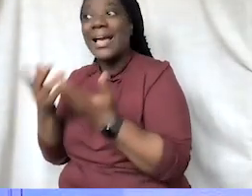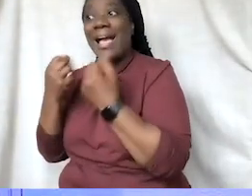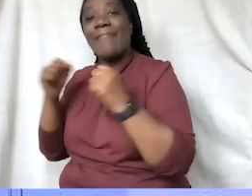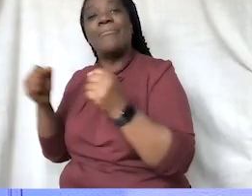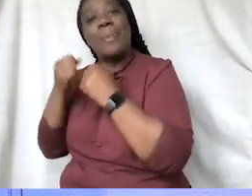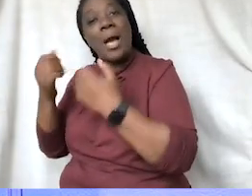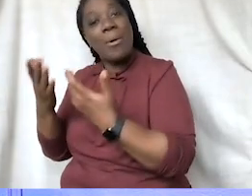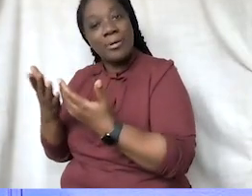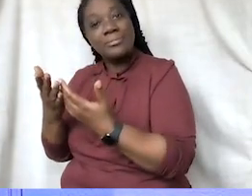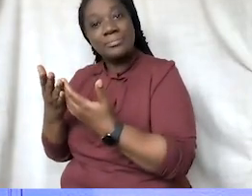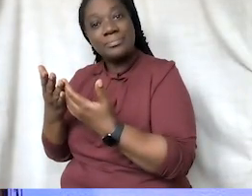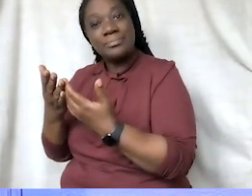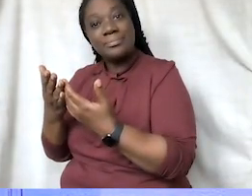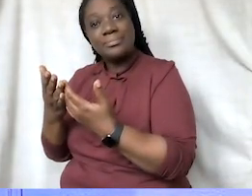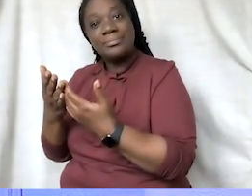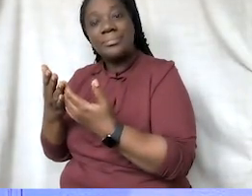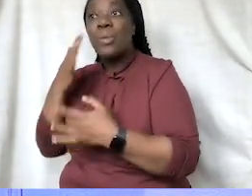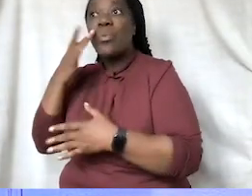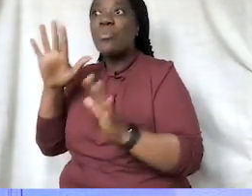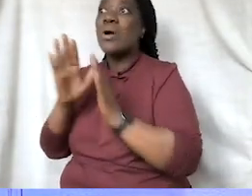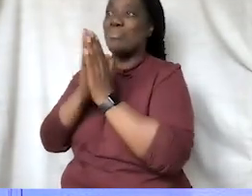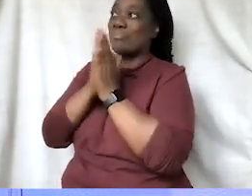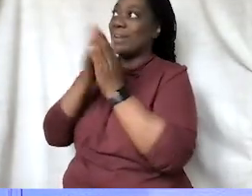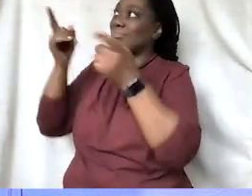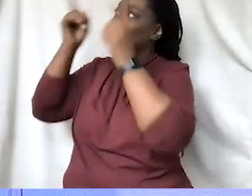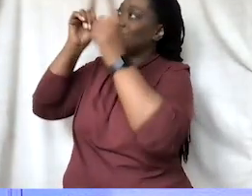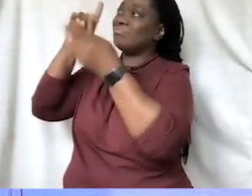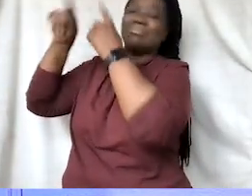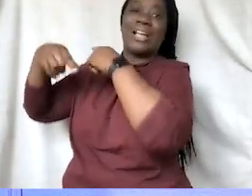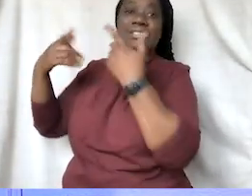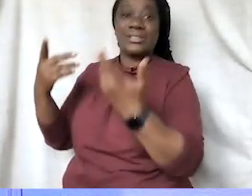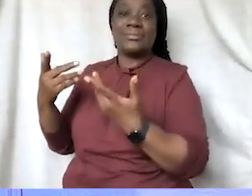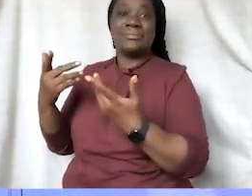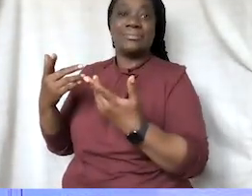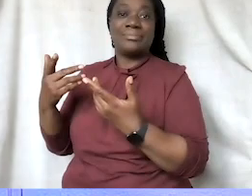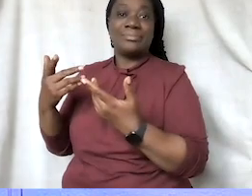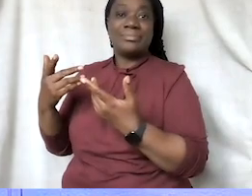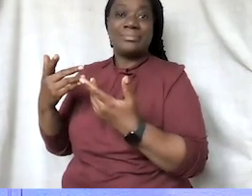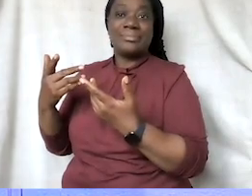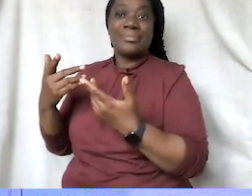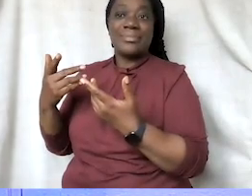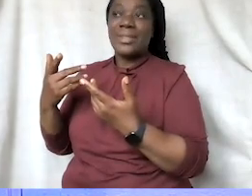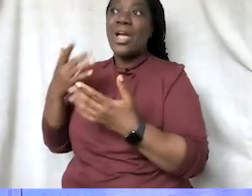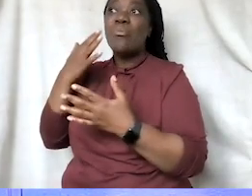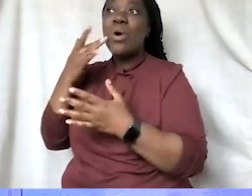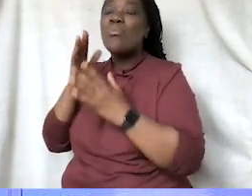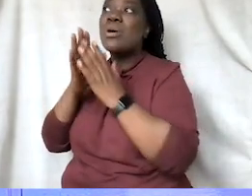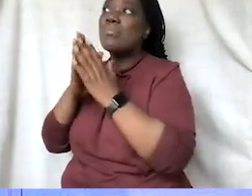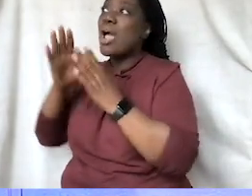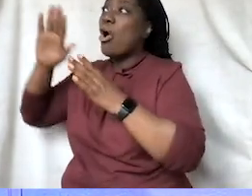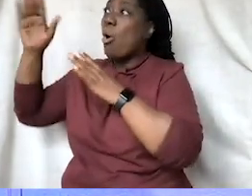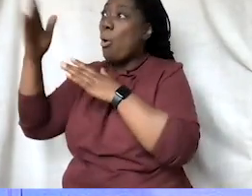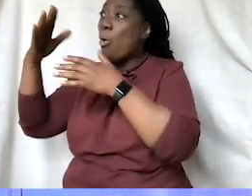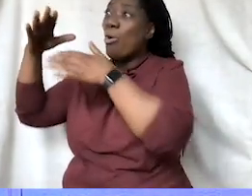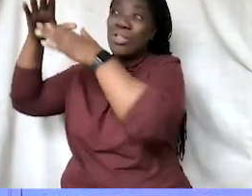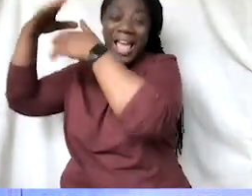pray, God answers. When we pray, all the legions of heaven, all the angelic